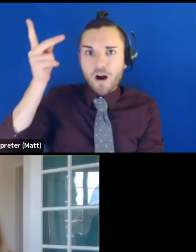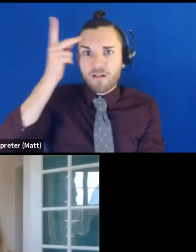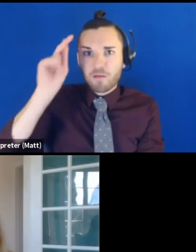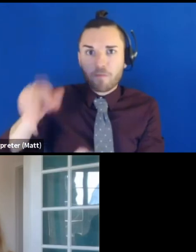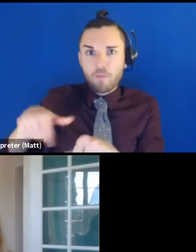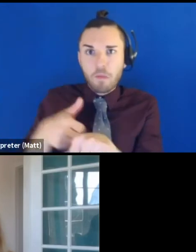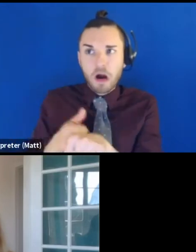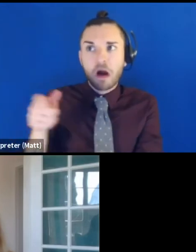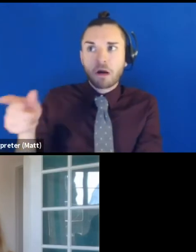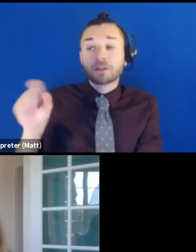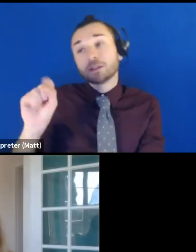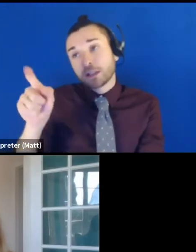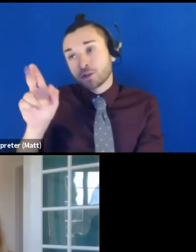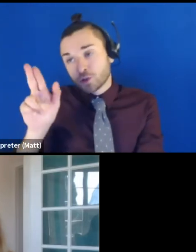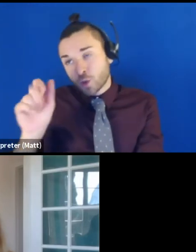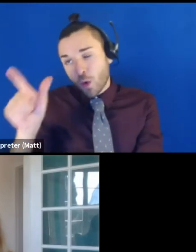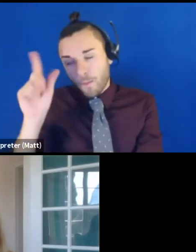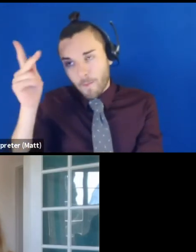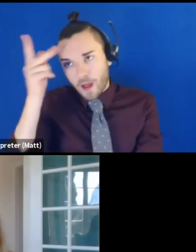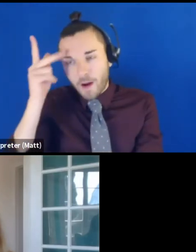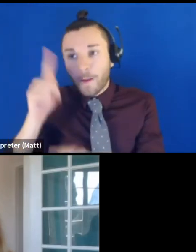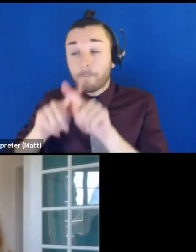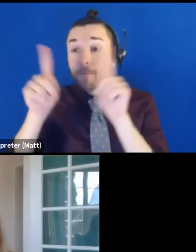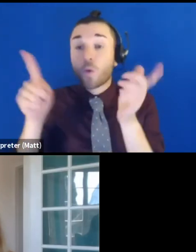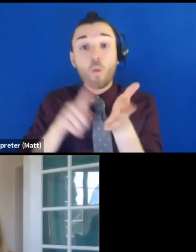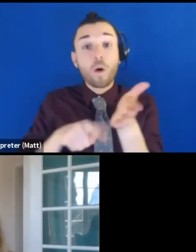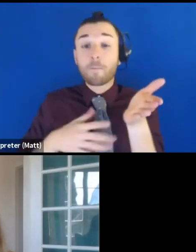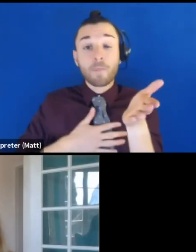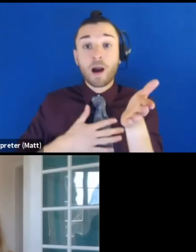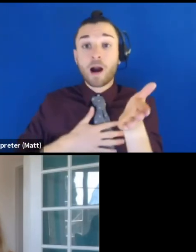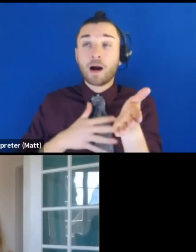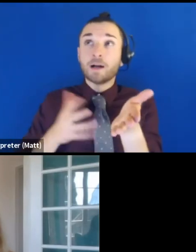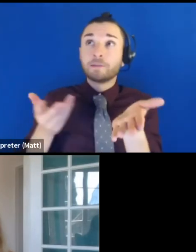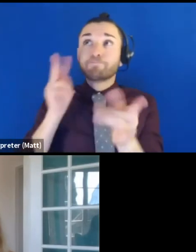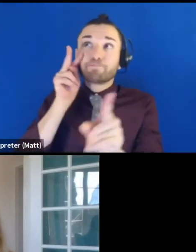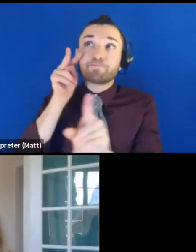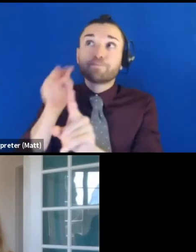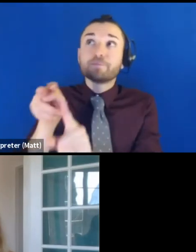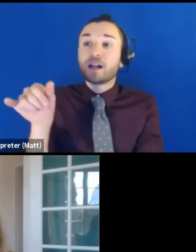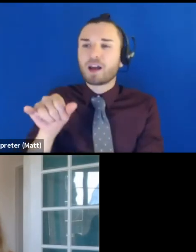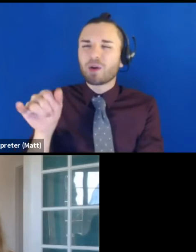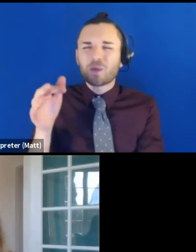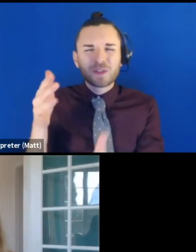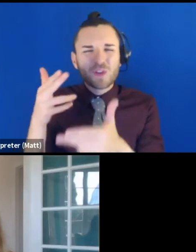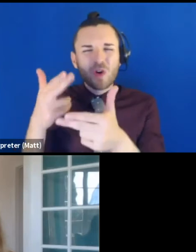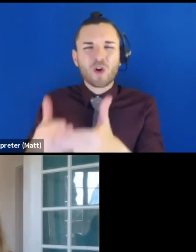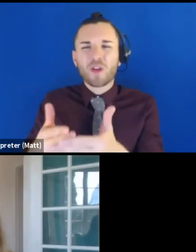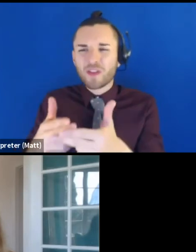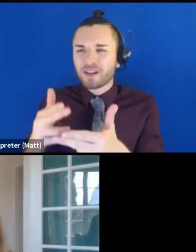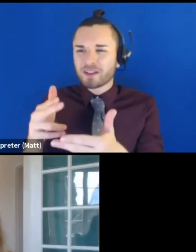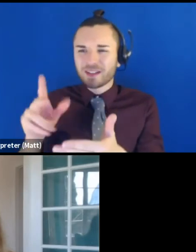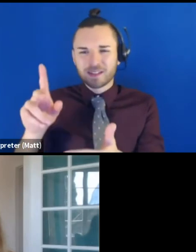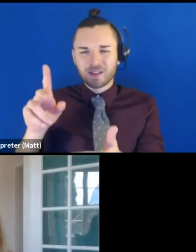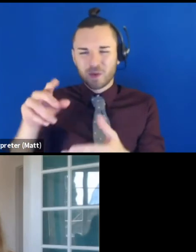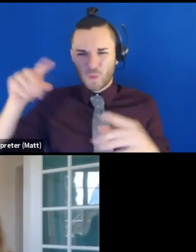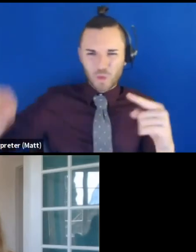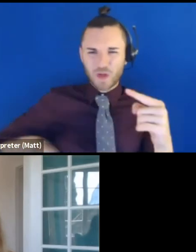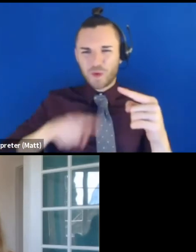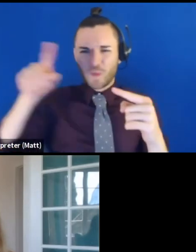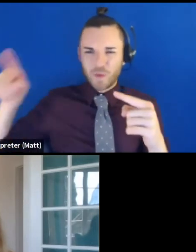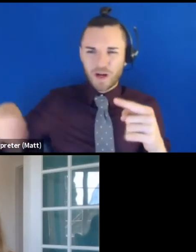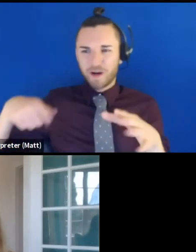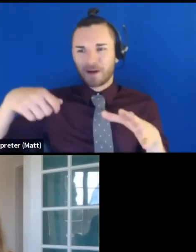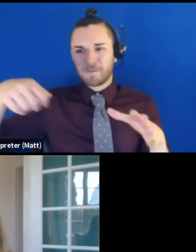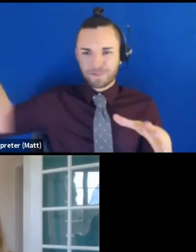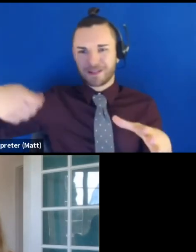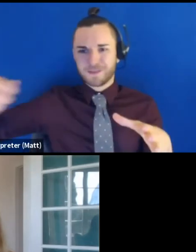Mm-hmm. I like what I felt about it was this huge, you know, what do they call the daisy wheel where you spin it around? And I'm like,